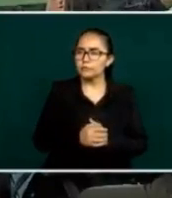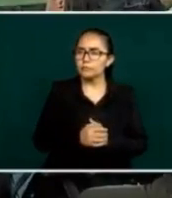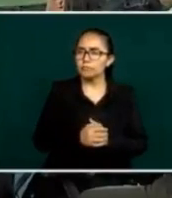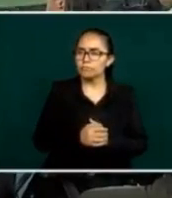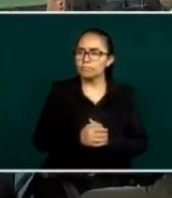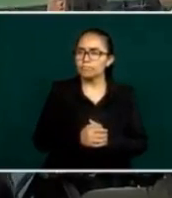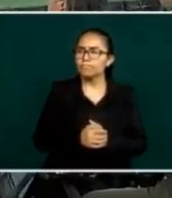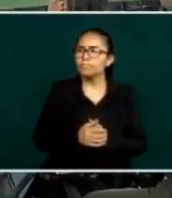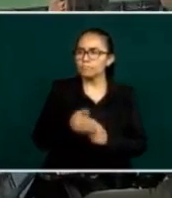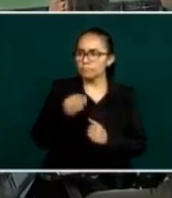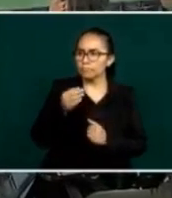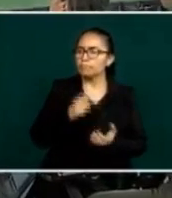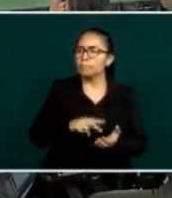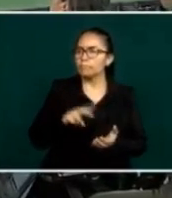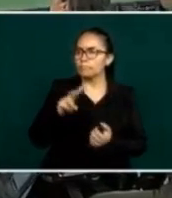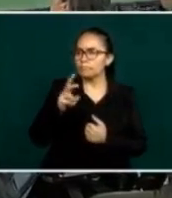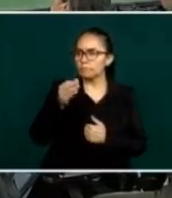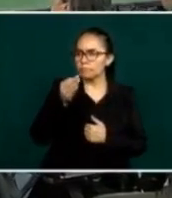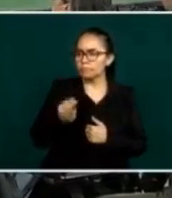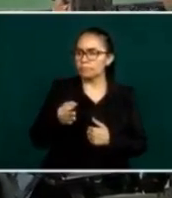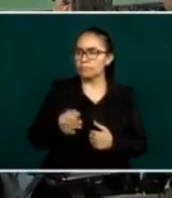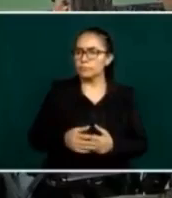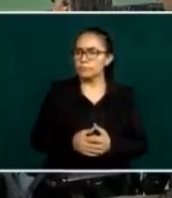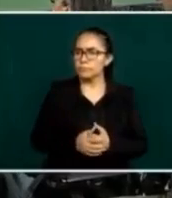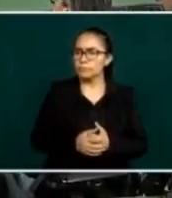that approved this decision.